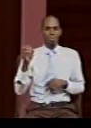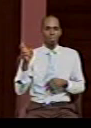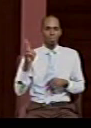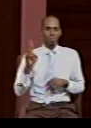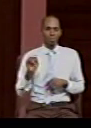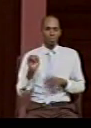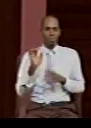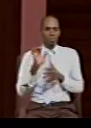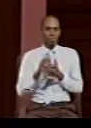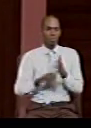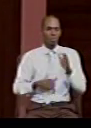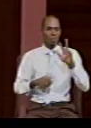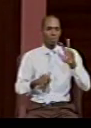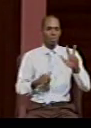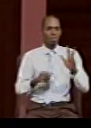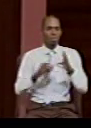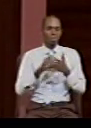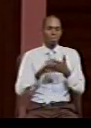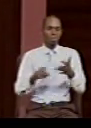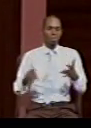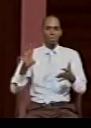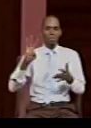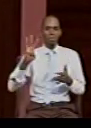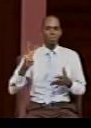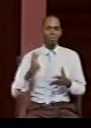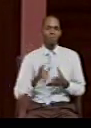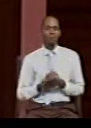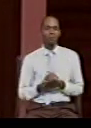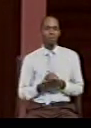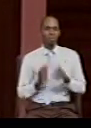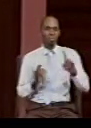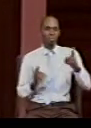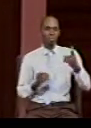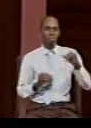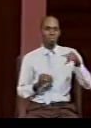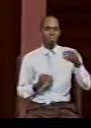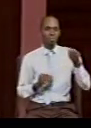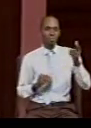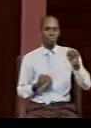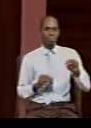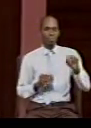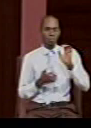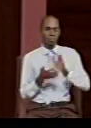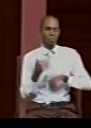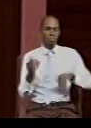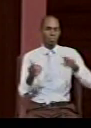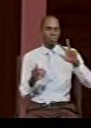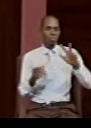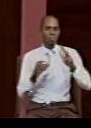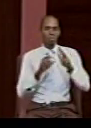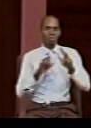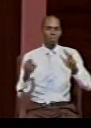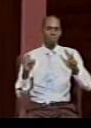from verse 4. 1 John chapter 3, reading from verse 4.